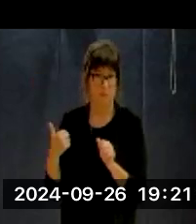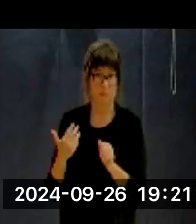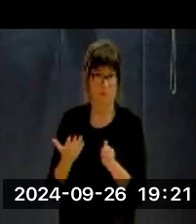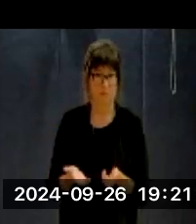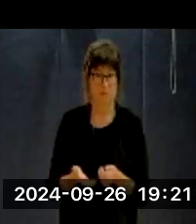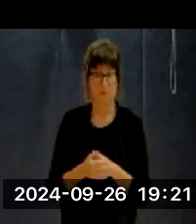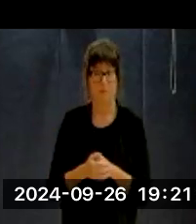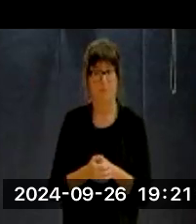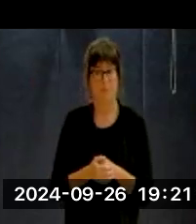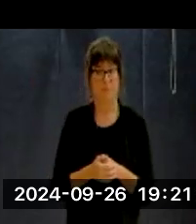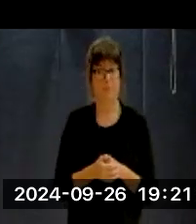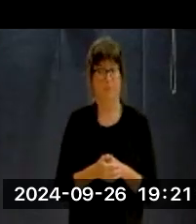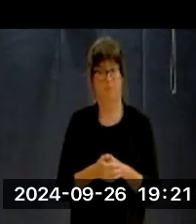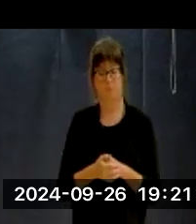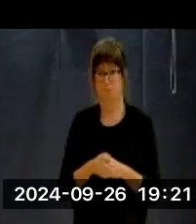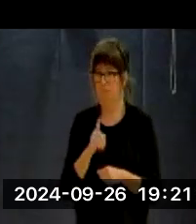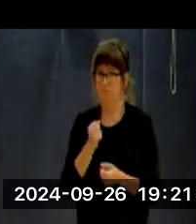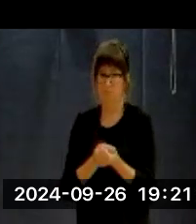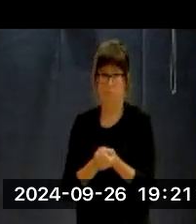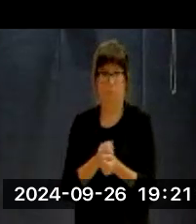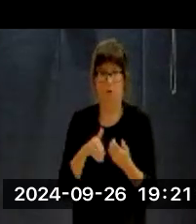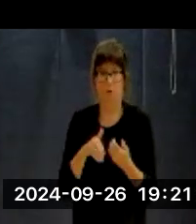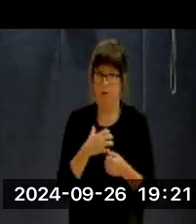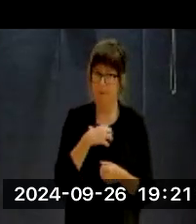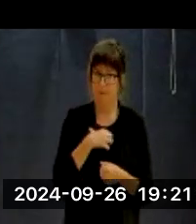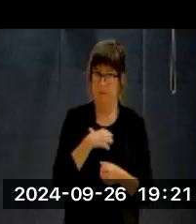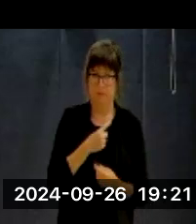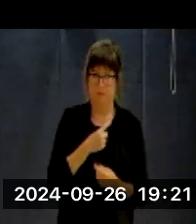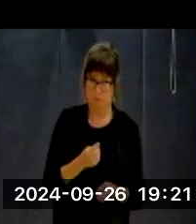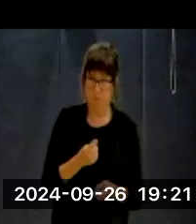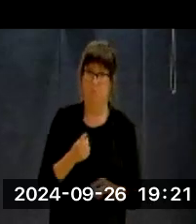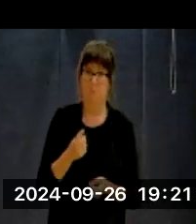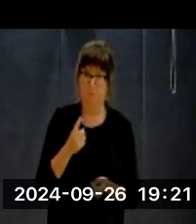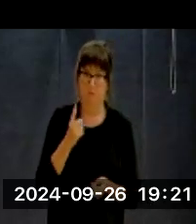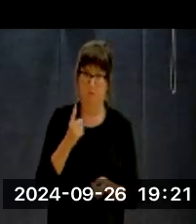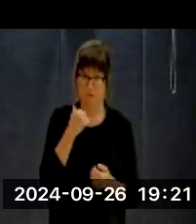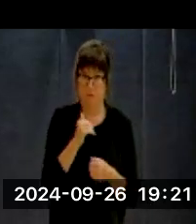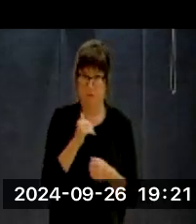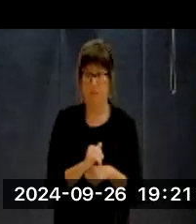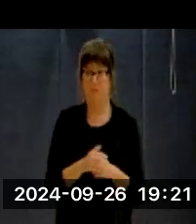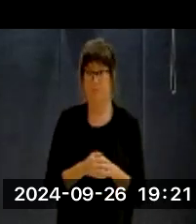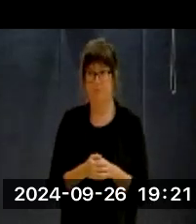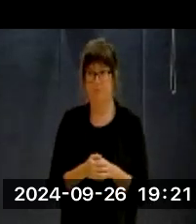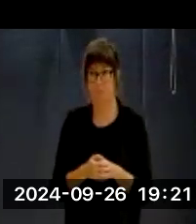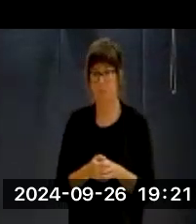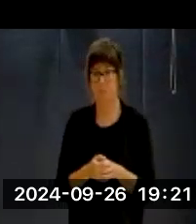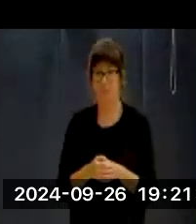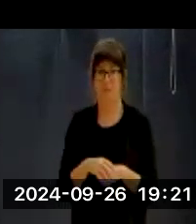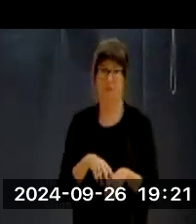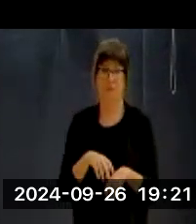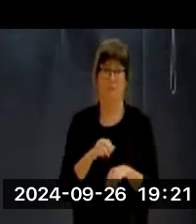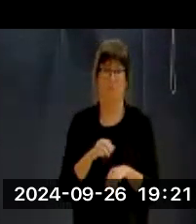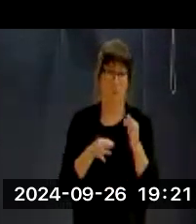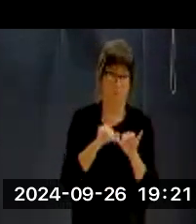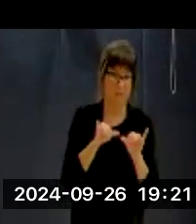You've heard, I just want to echo all the complaints that we've heard tonight, because from the criminal court system, the